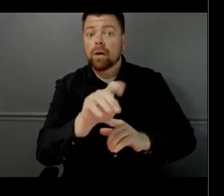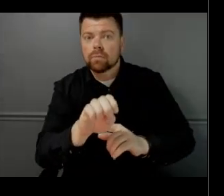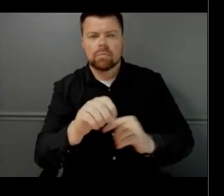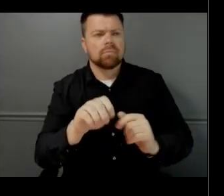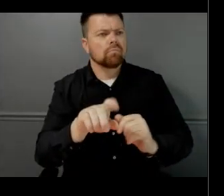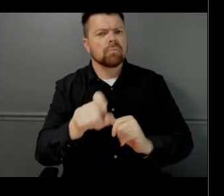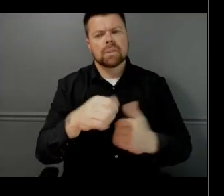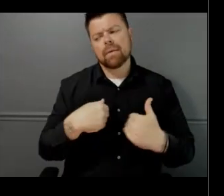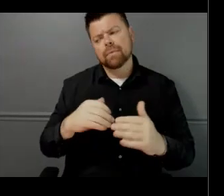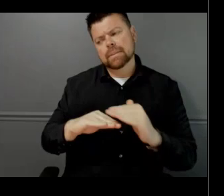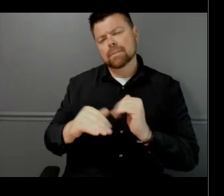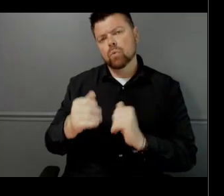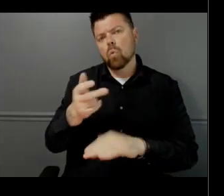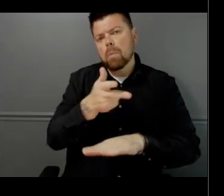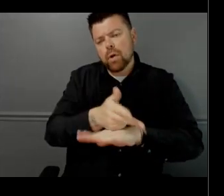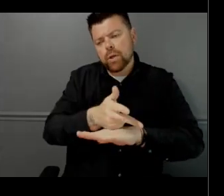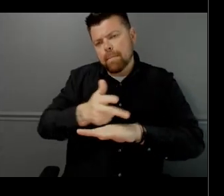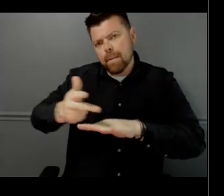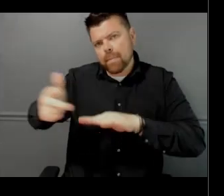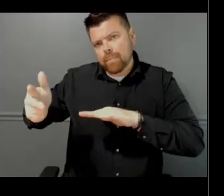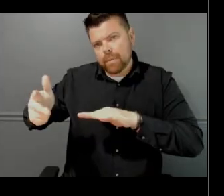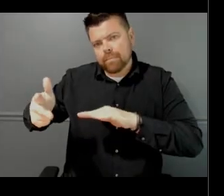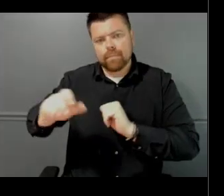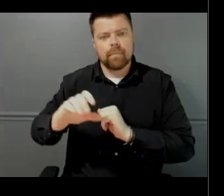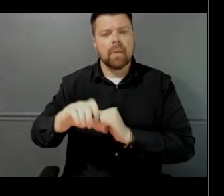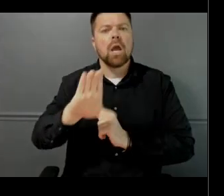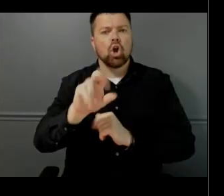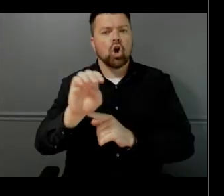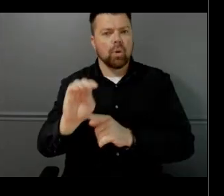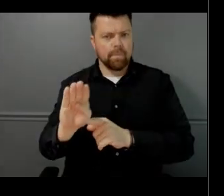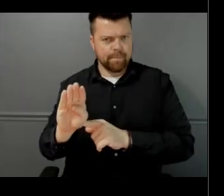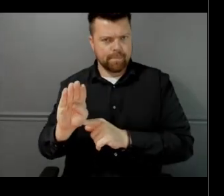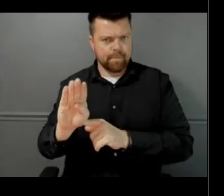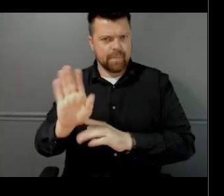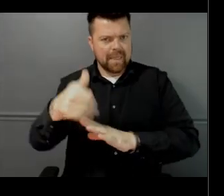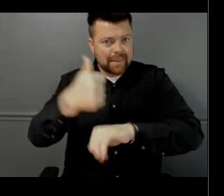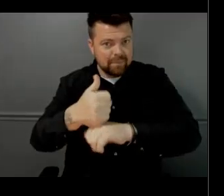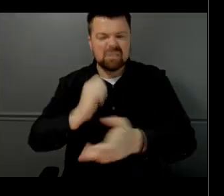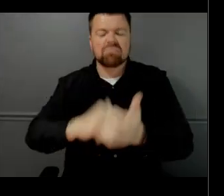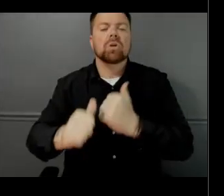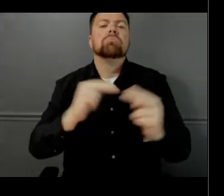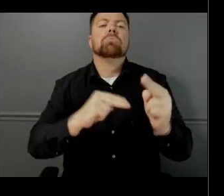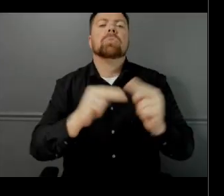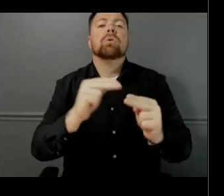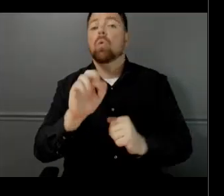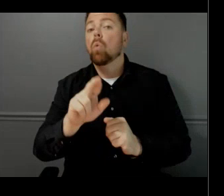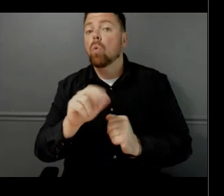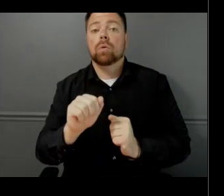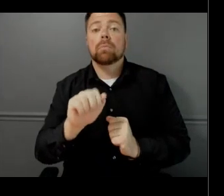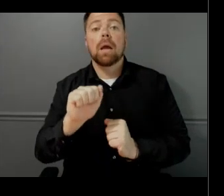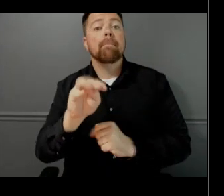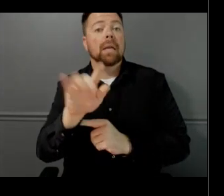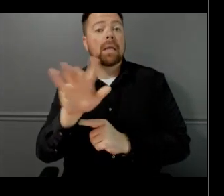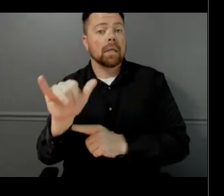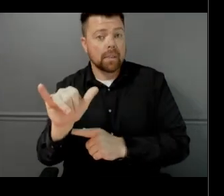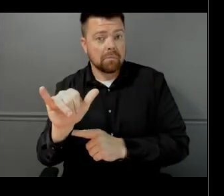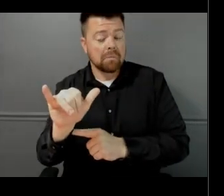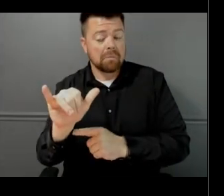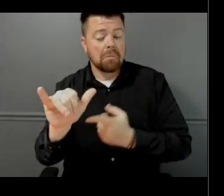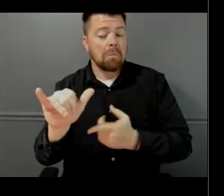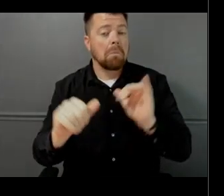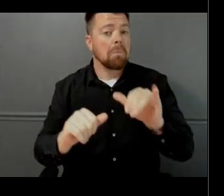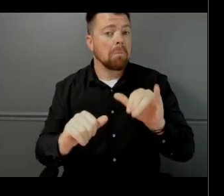accessible parking spaces and curb cuts at each facility or amenity that cannot